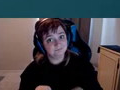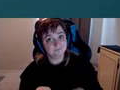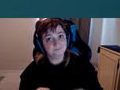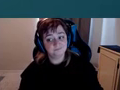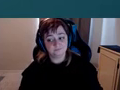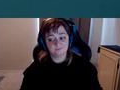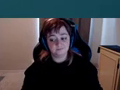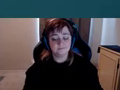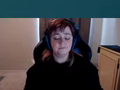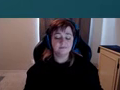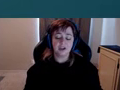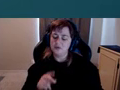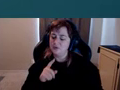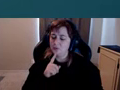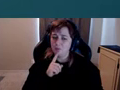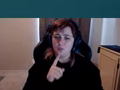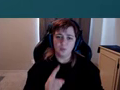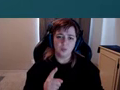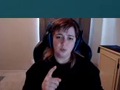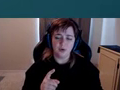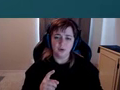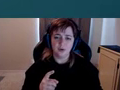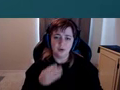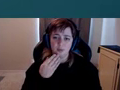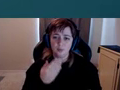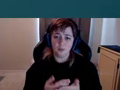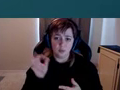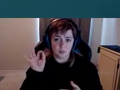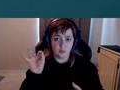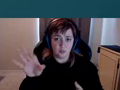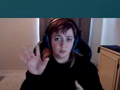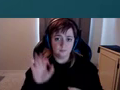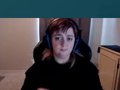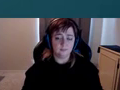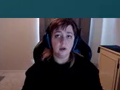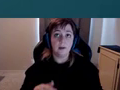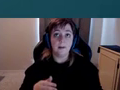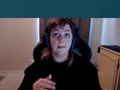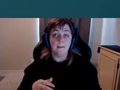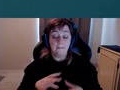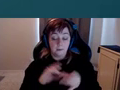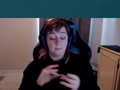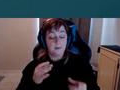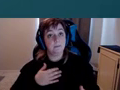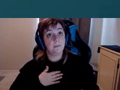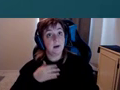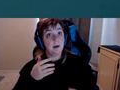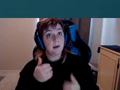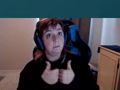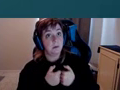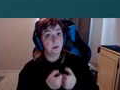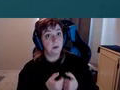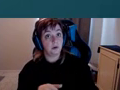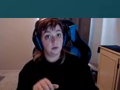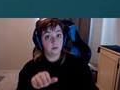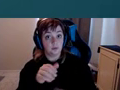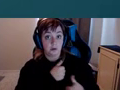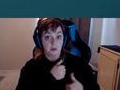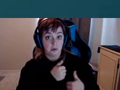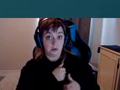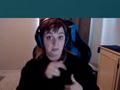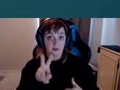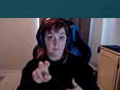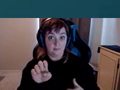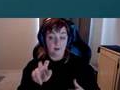really, really good tip. So we do have a comment that says, my partner is an army vet who served in Baghdad. My ex is an Egyptian